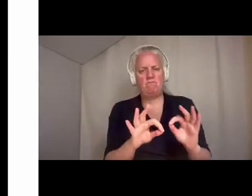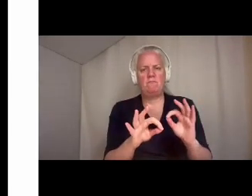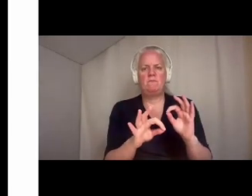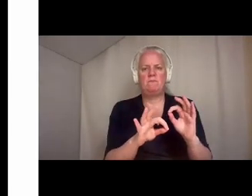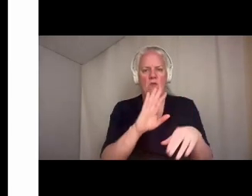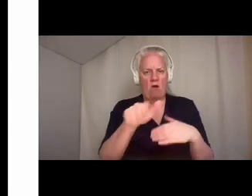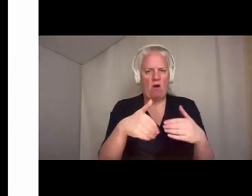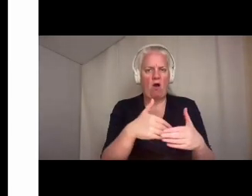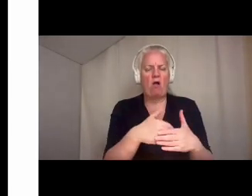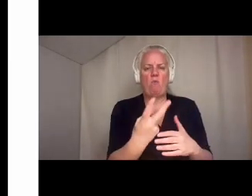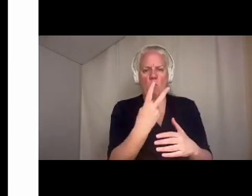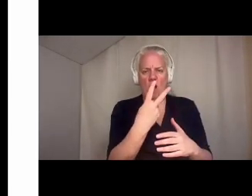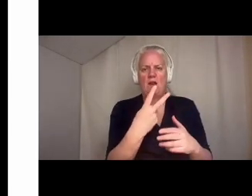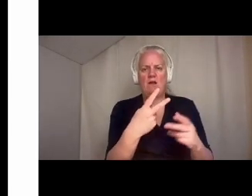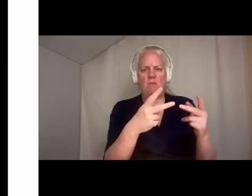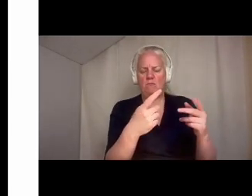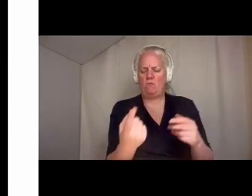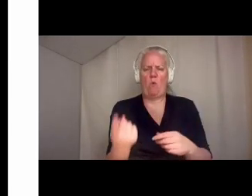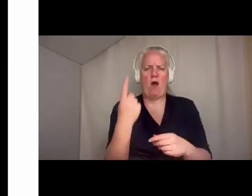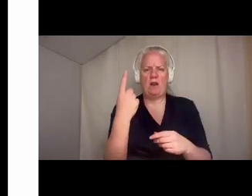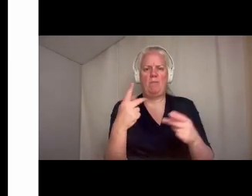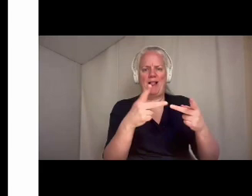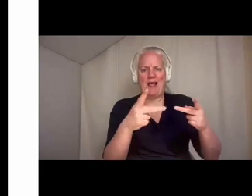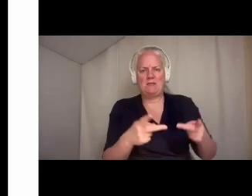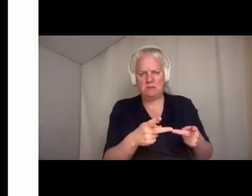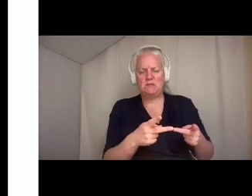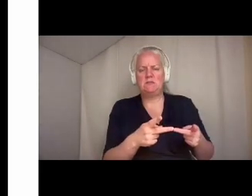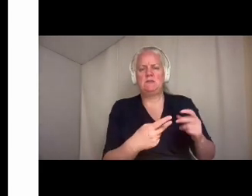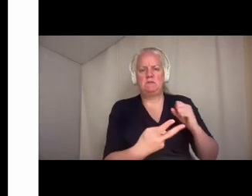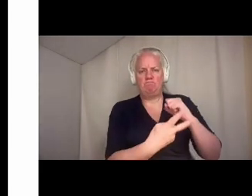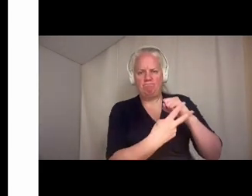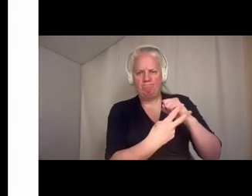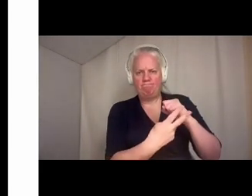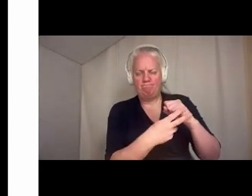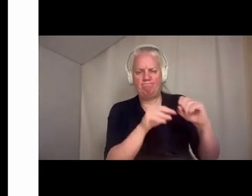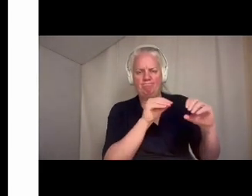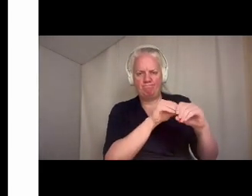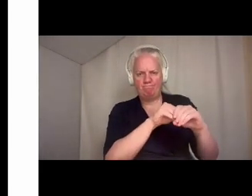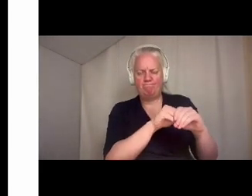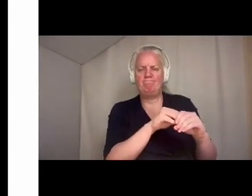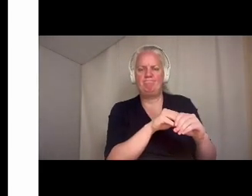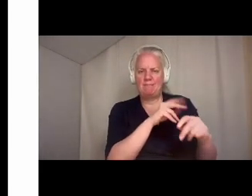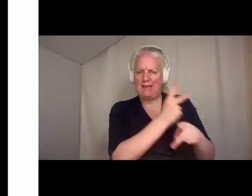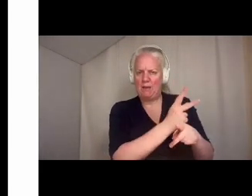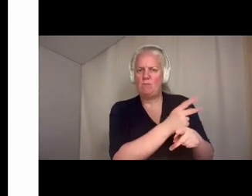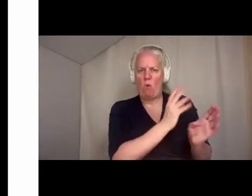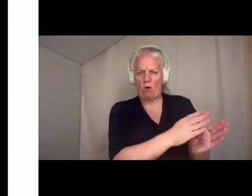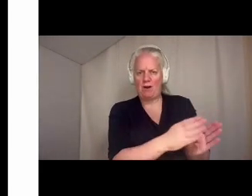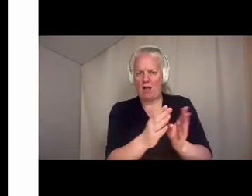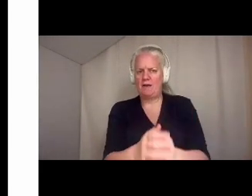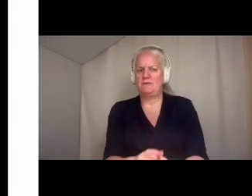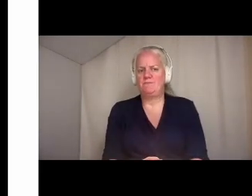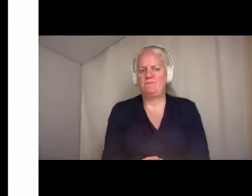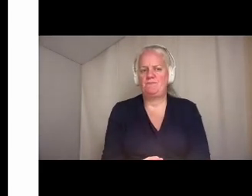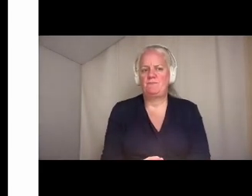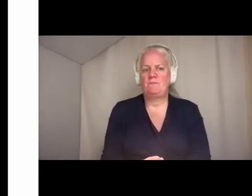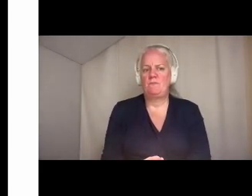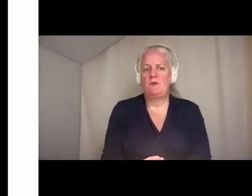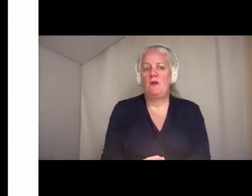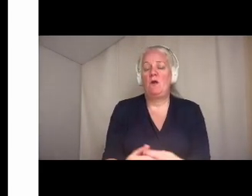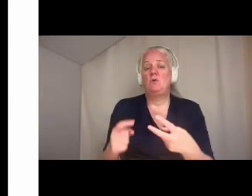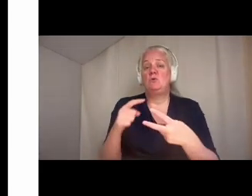location related to your tax documents. And I want to talk about 2 tax documents